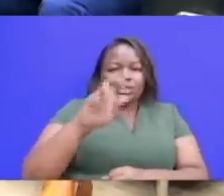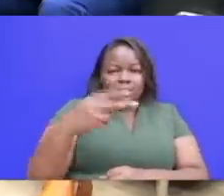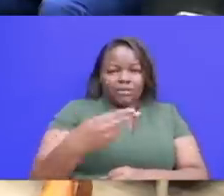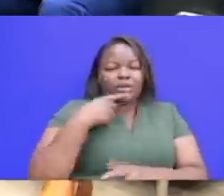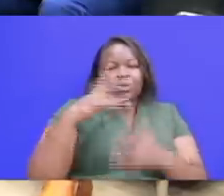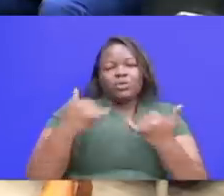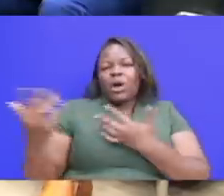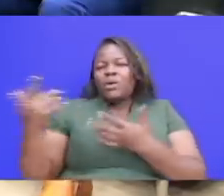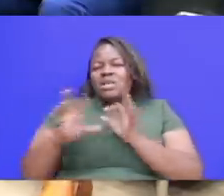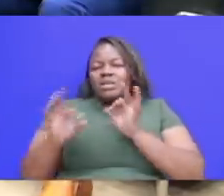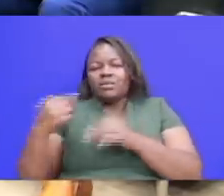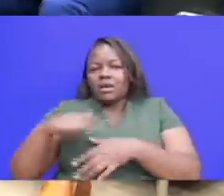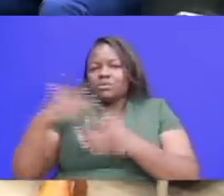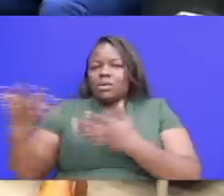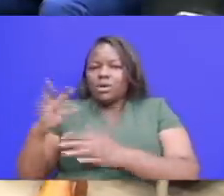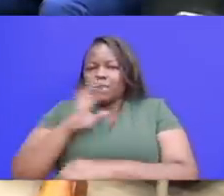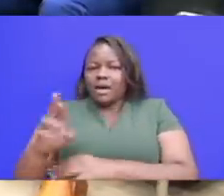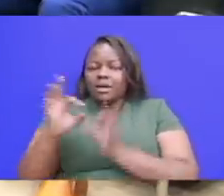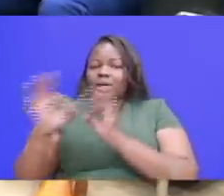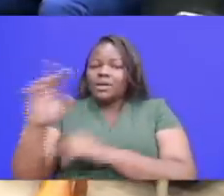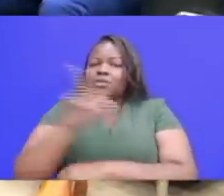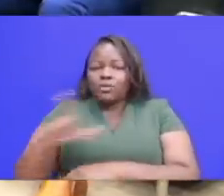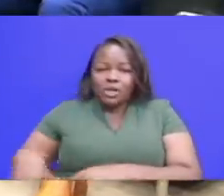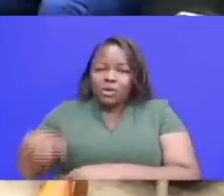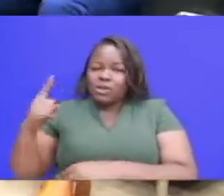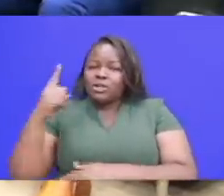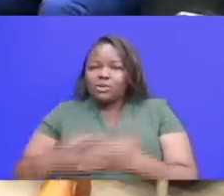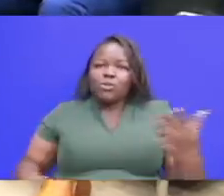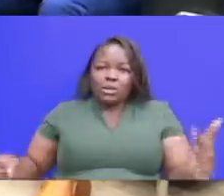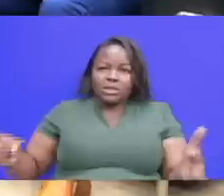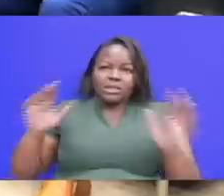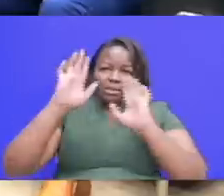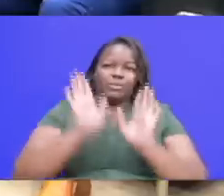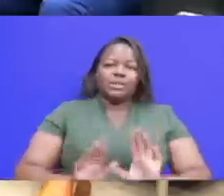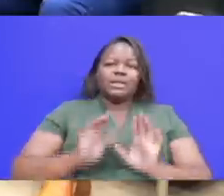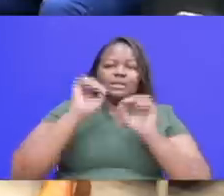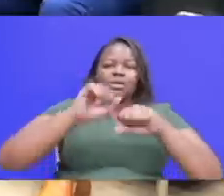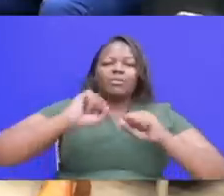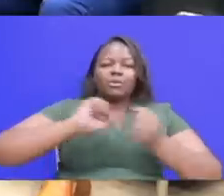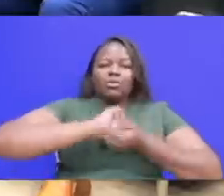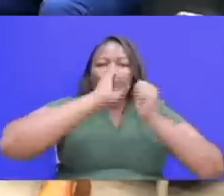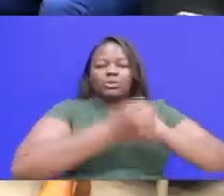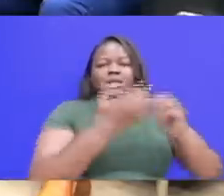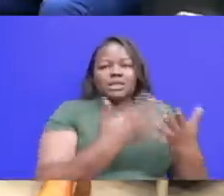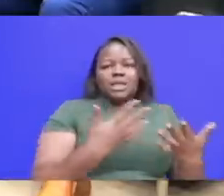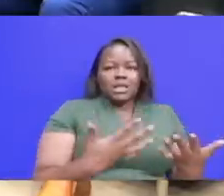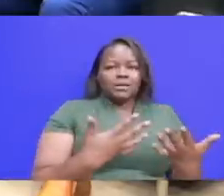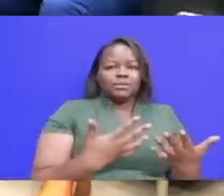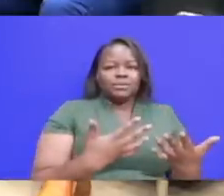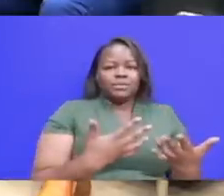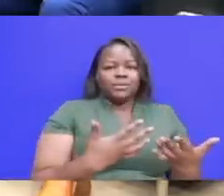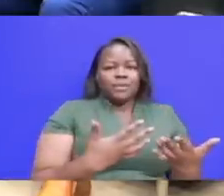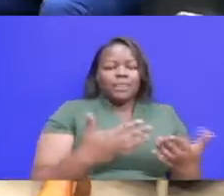are, when we are with the Lord, that is what counts much. Amen. He's able to turn things upside down, even for our